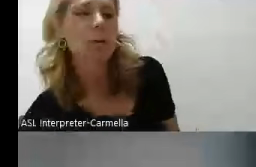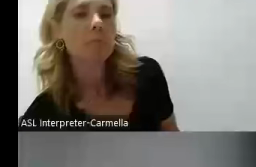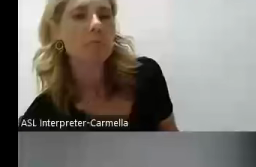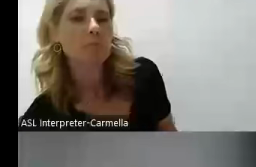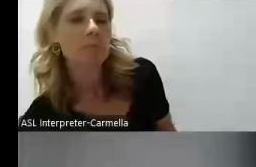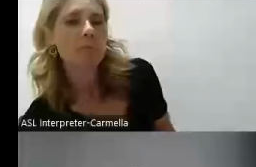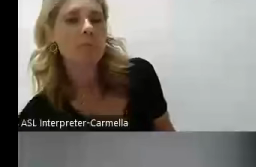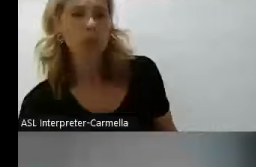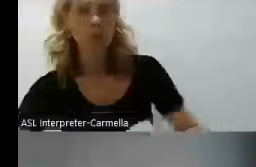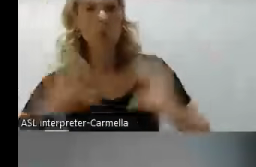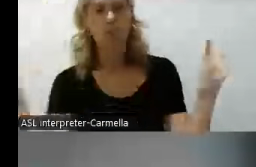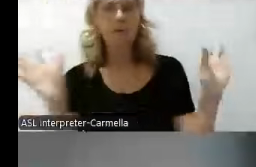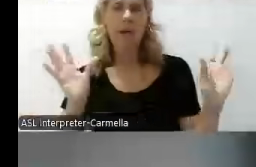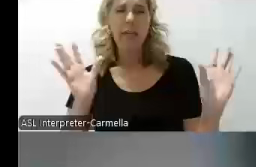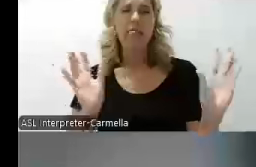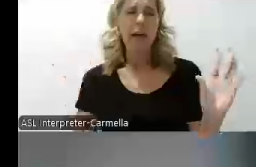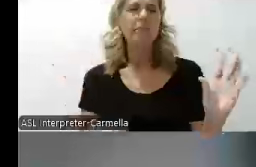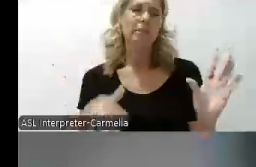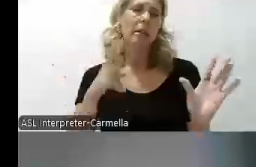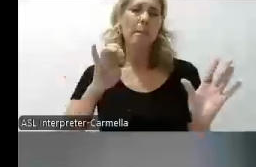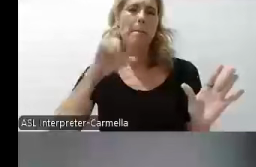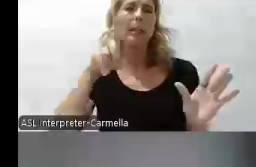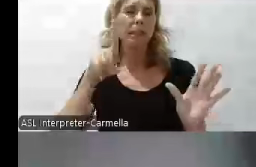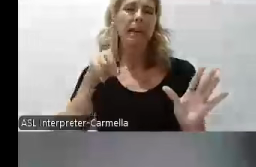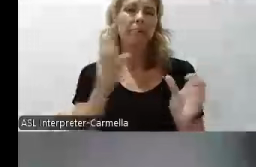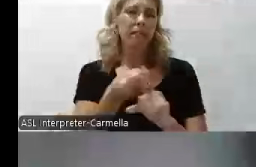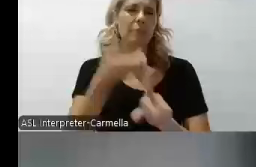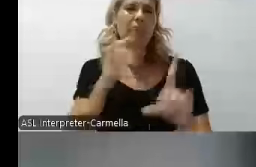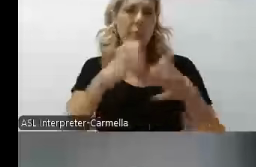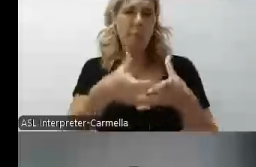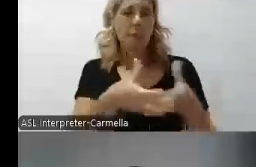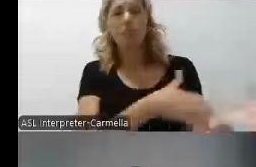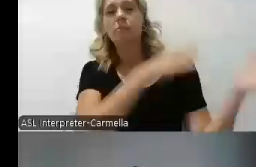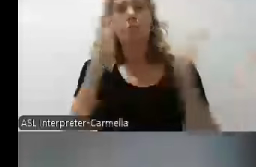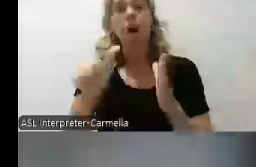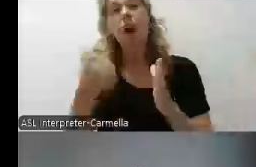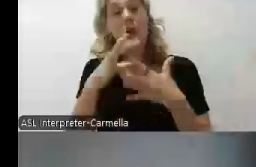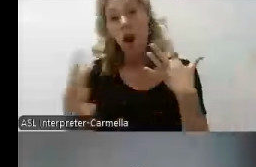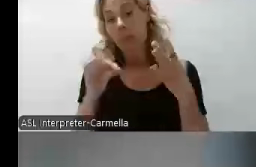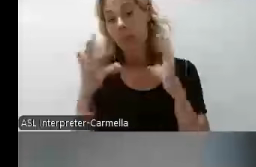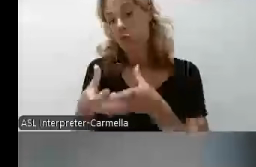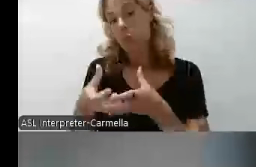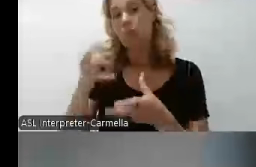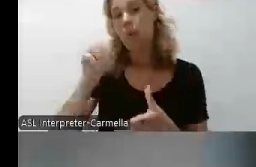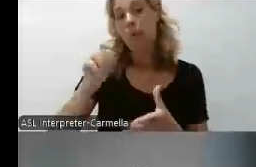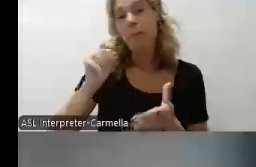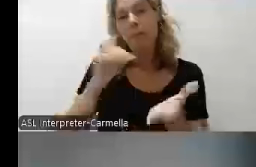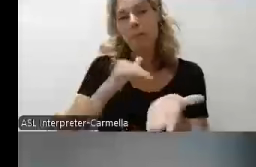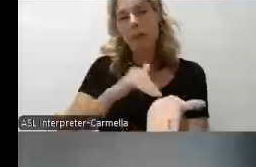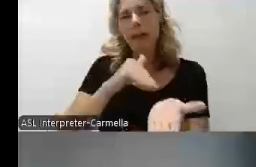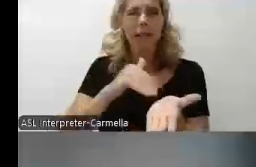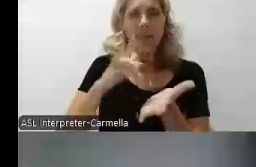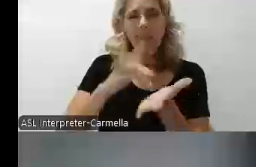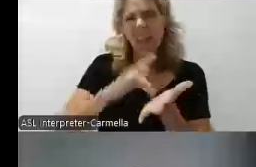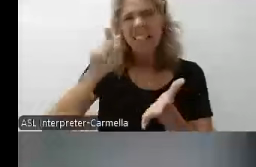is the Medicaid expansion population. And then the other optional group is the medically needy program, which we'll discuss in just a